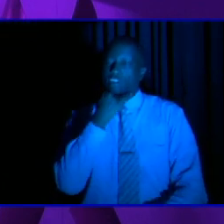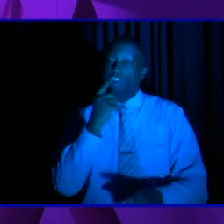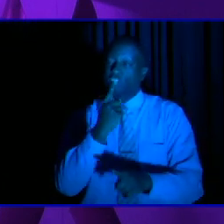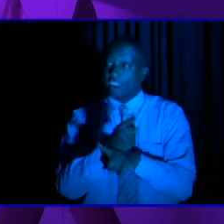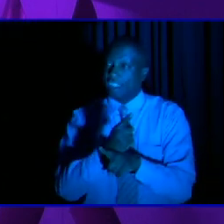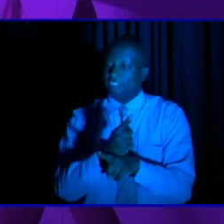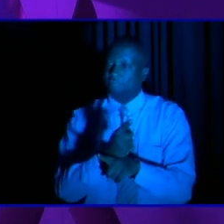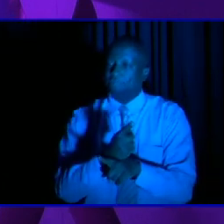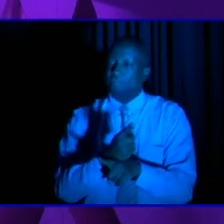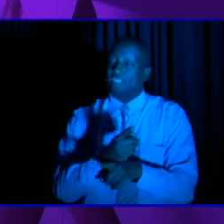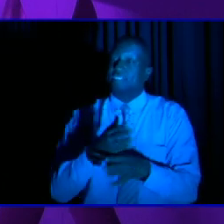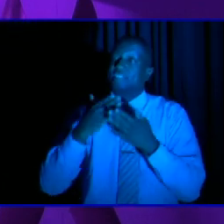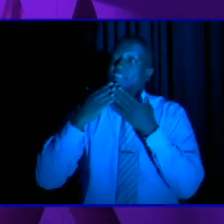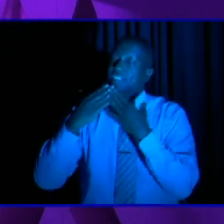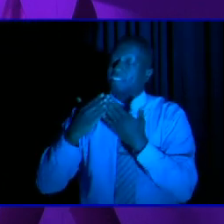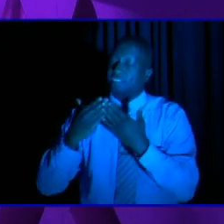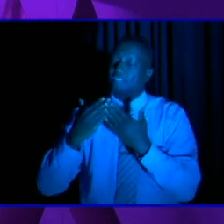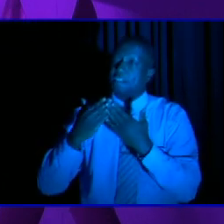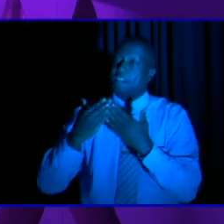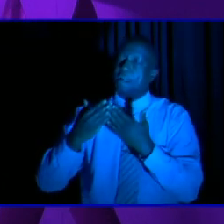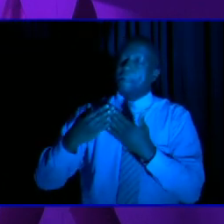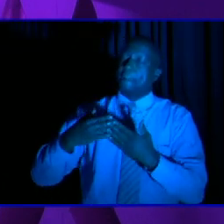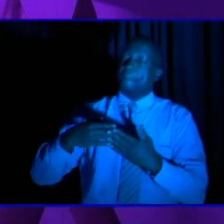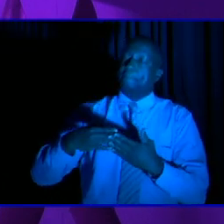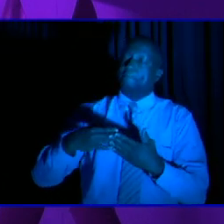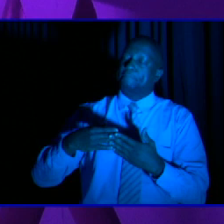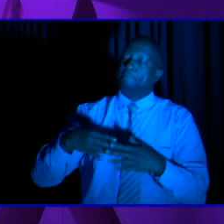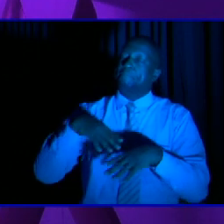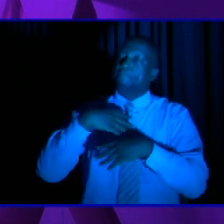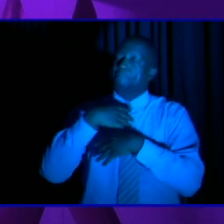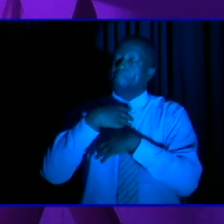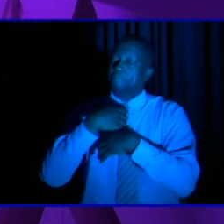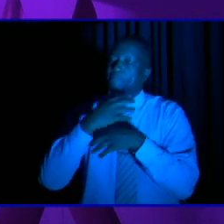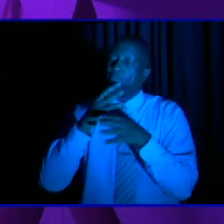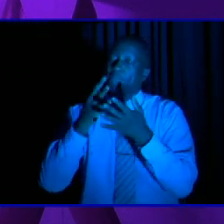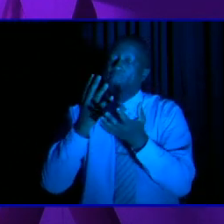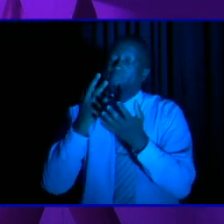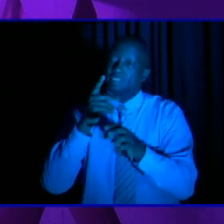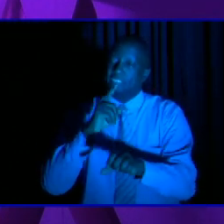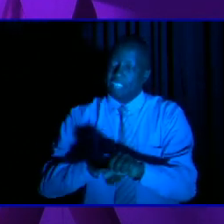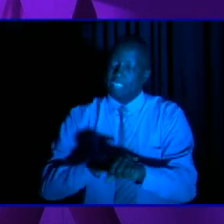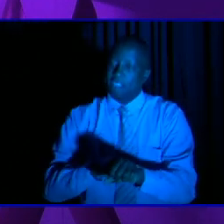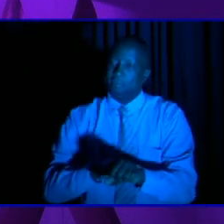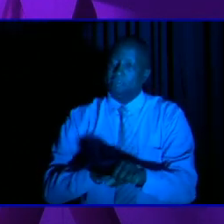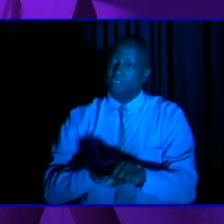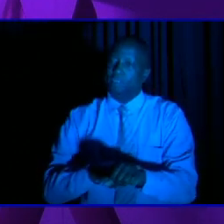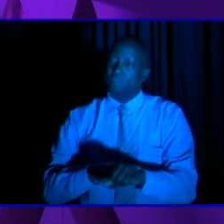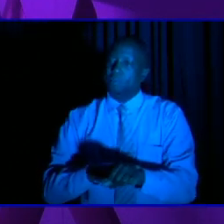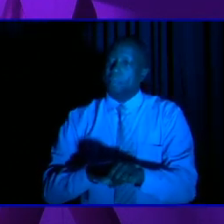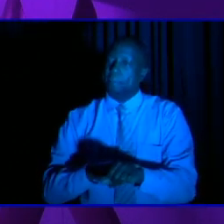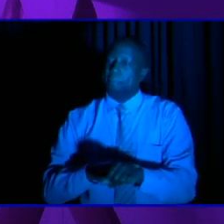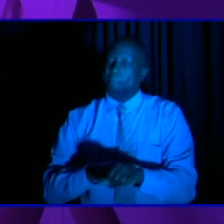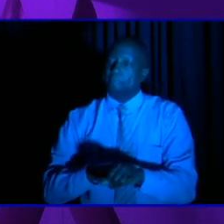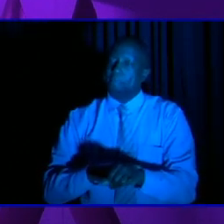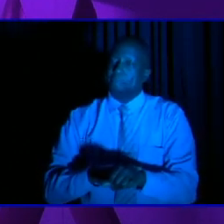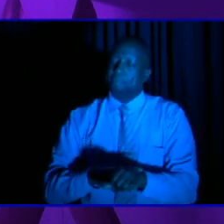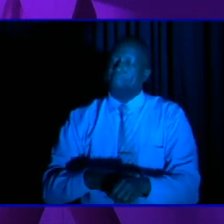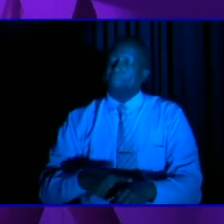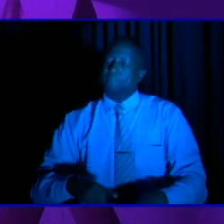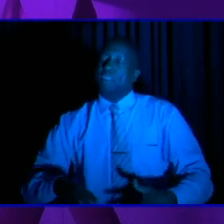privilege to work our spiritual muscles, that we may grow up to be men and women with